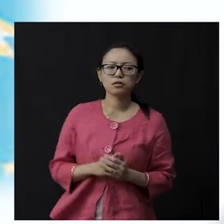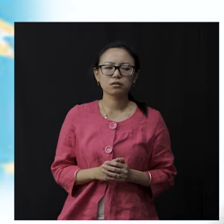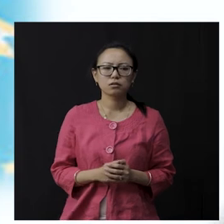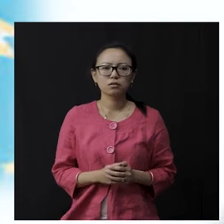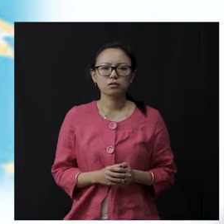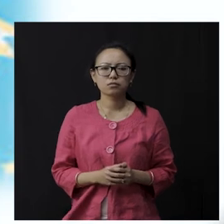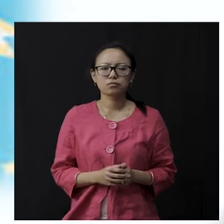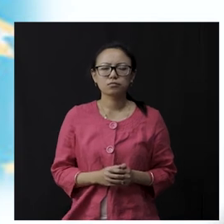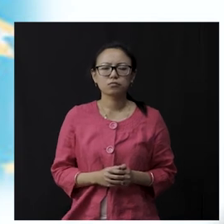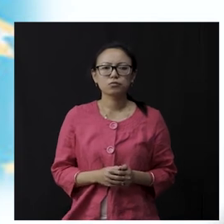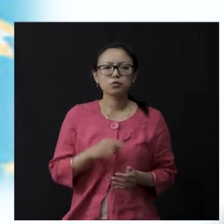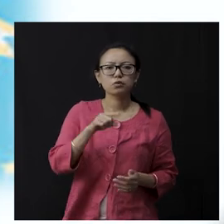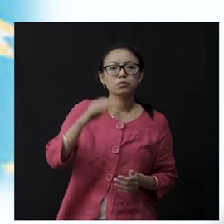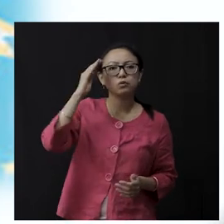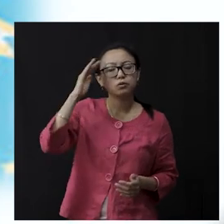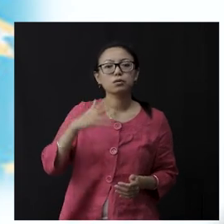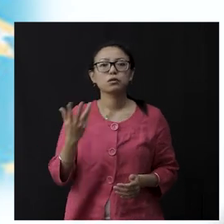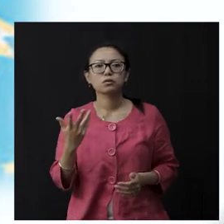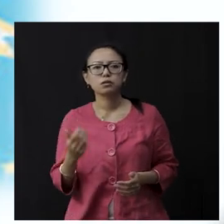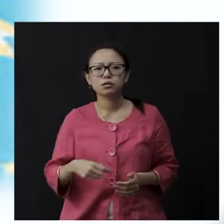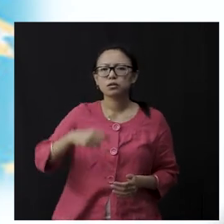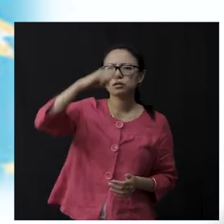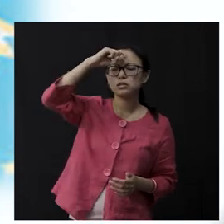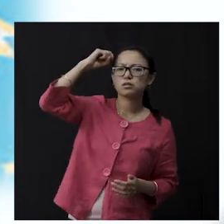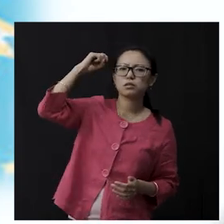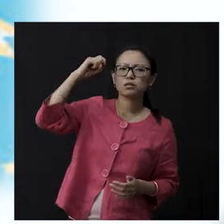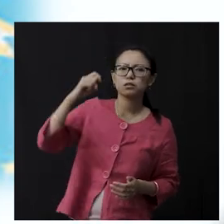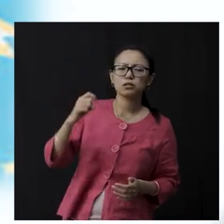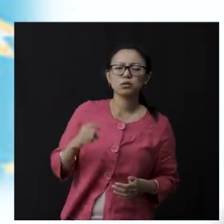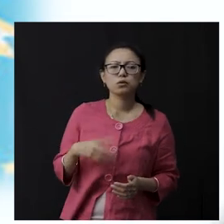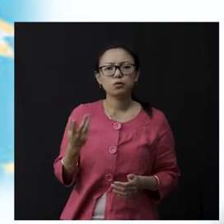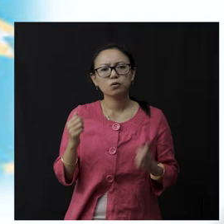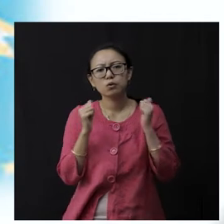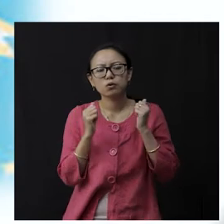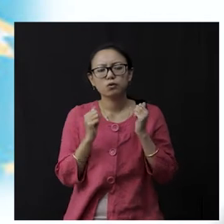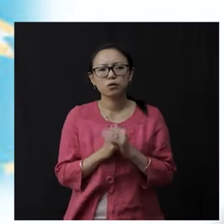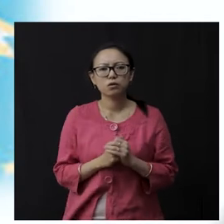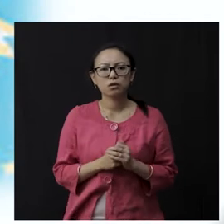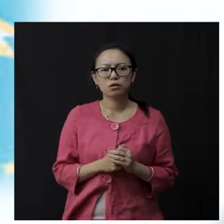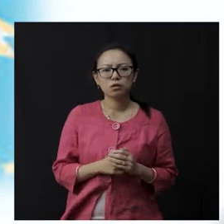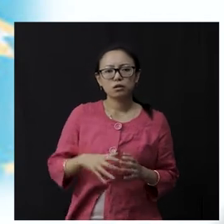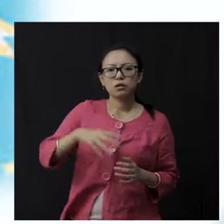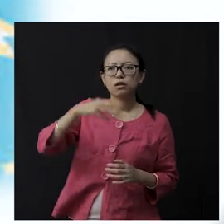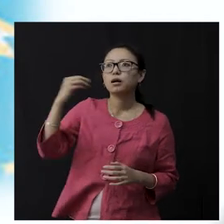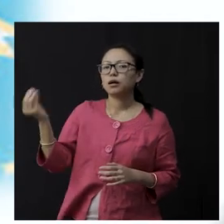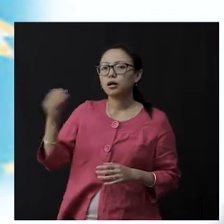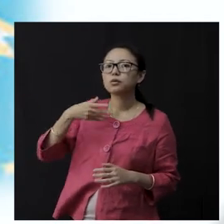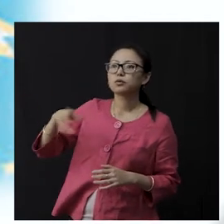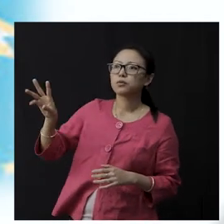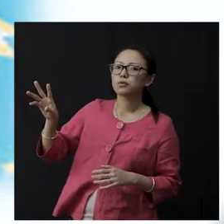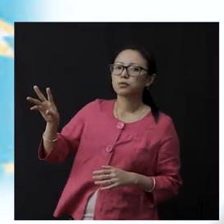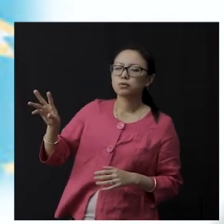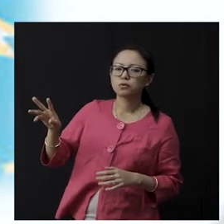is a, you know, cold or a hot day, or how do you know that it is sunny? You go outside and then you